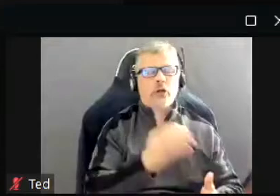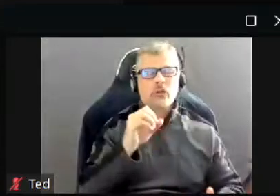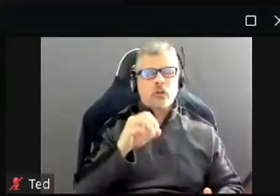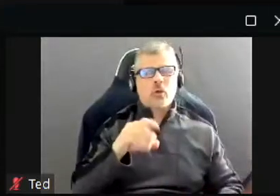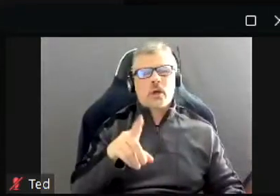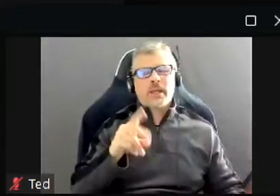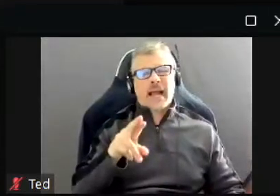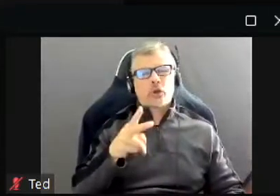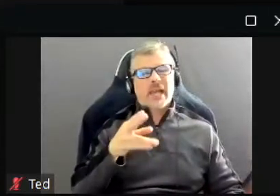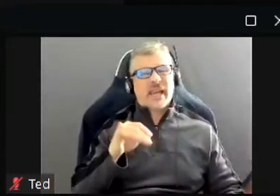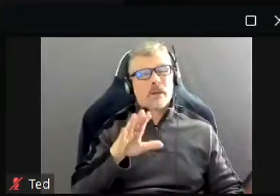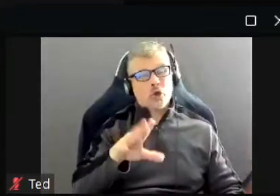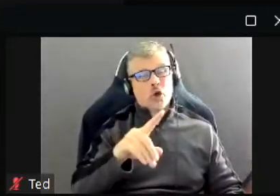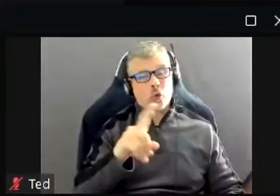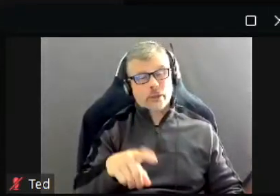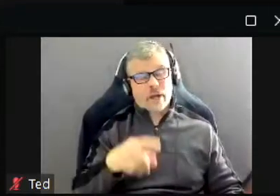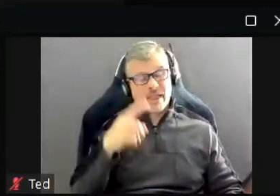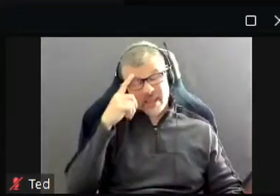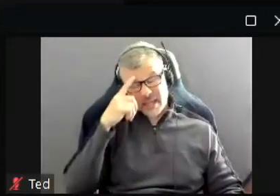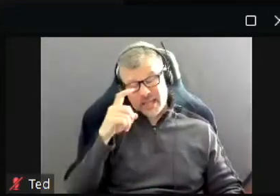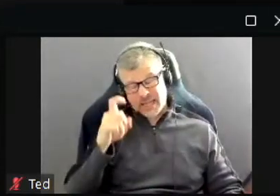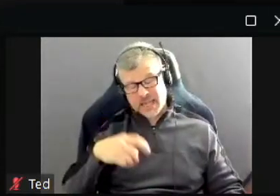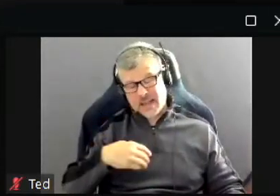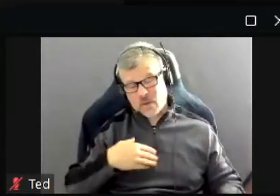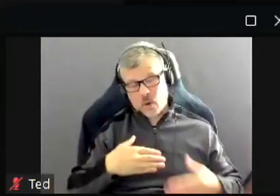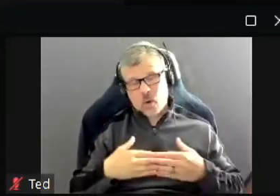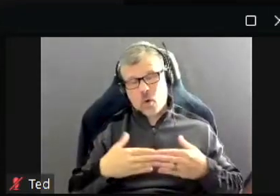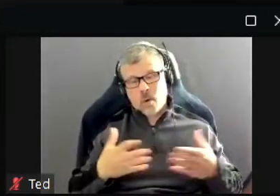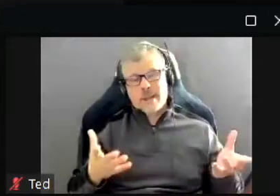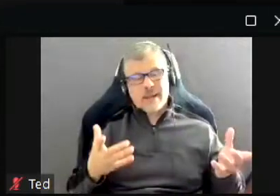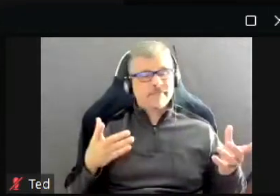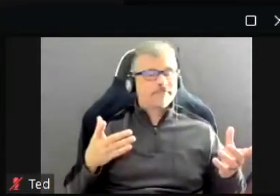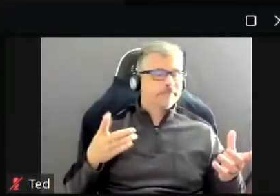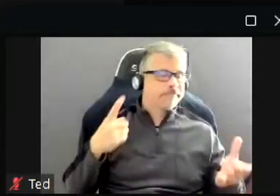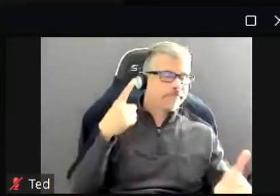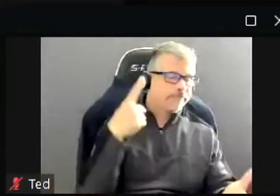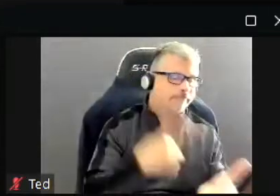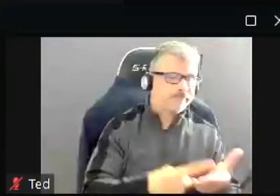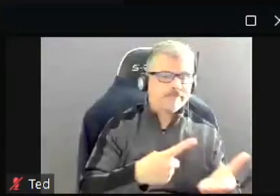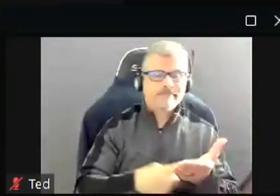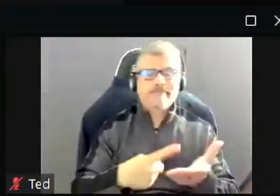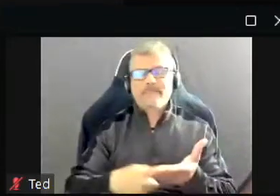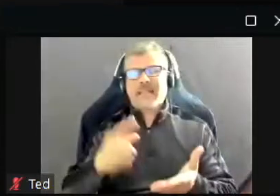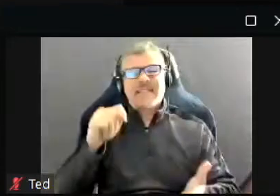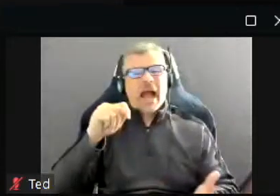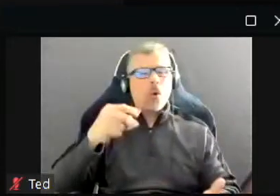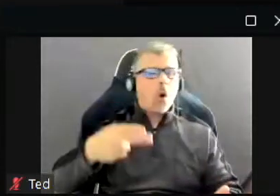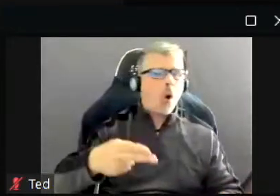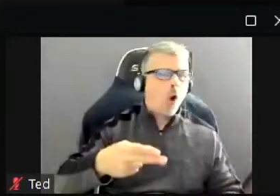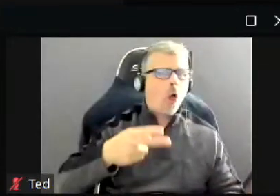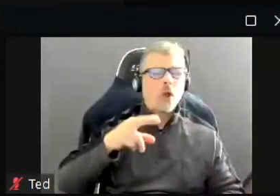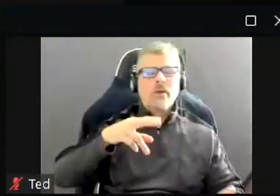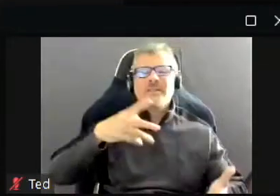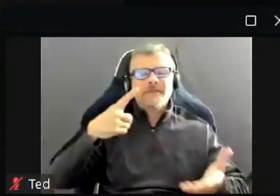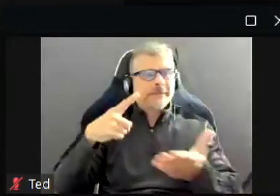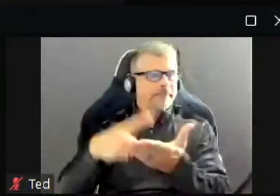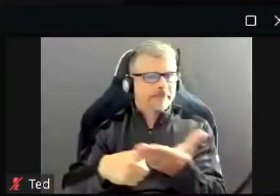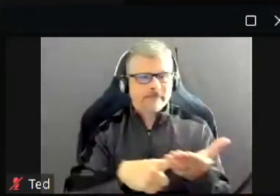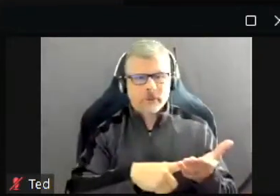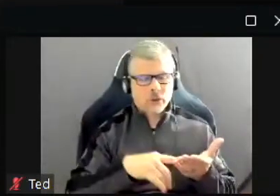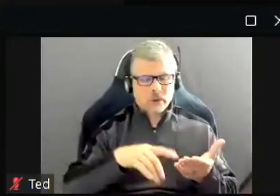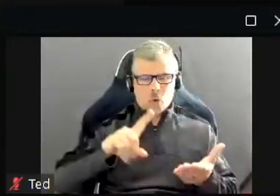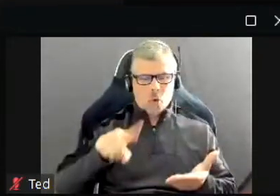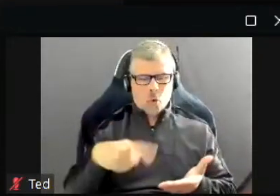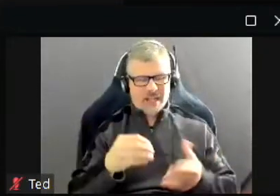really think there should be an open roundtable discussion, a town hall of such, with just the teachers in the